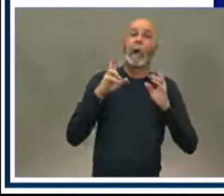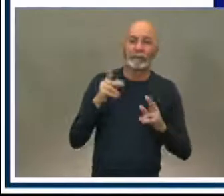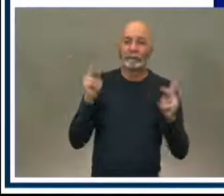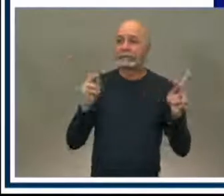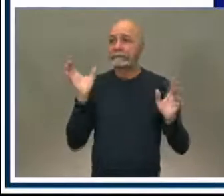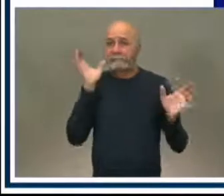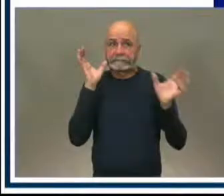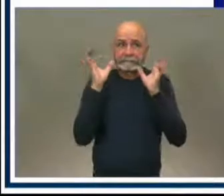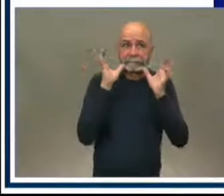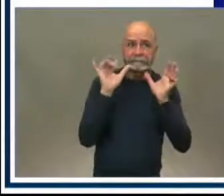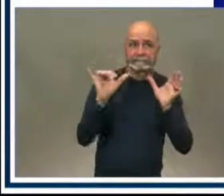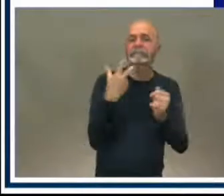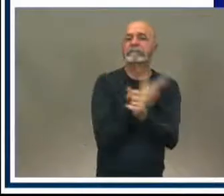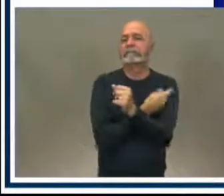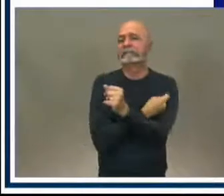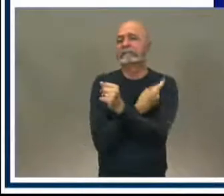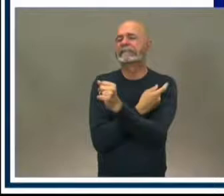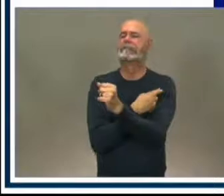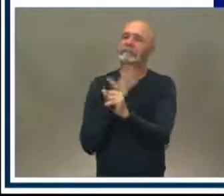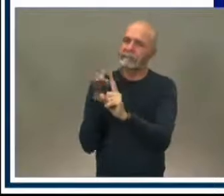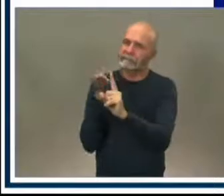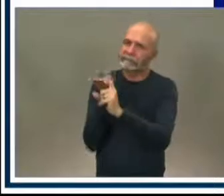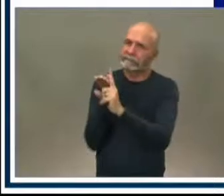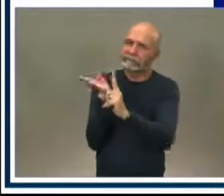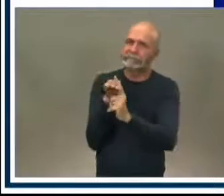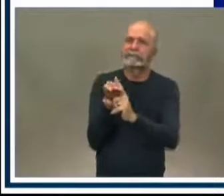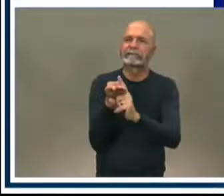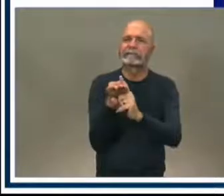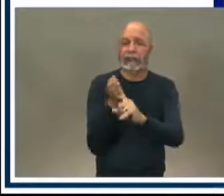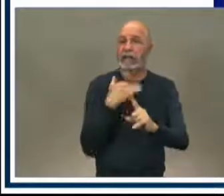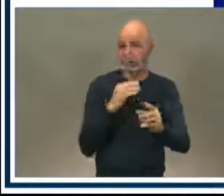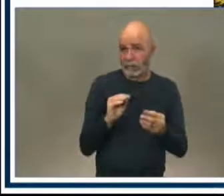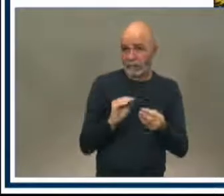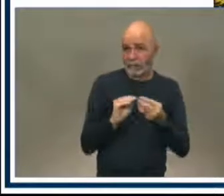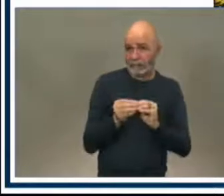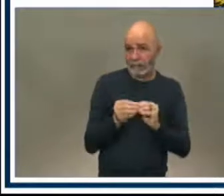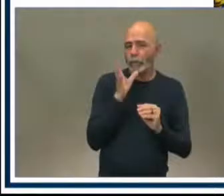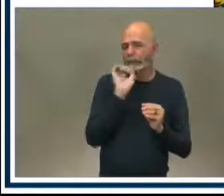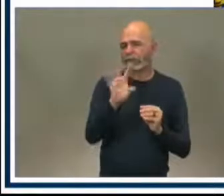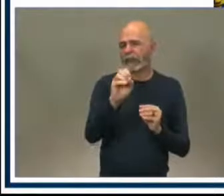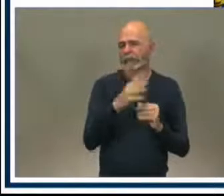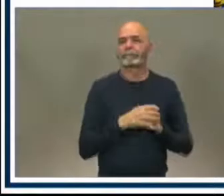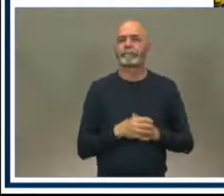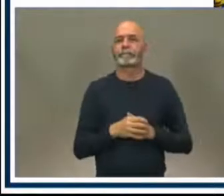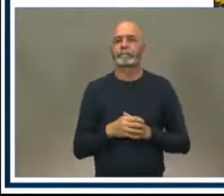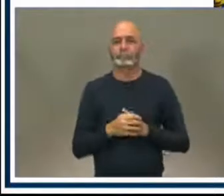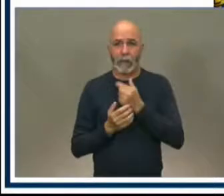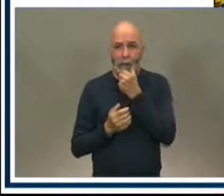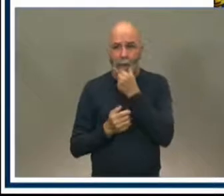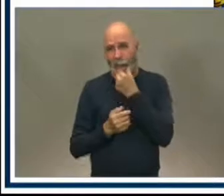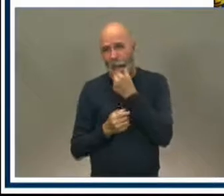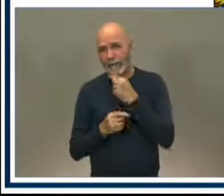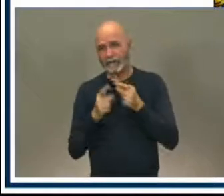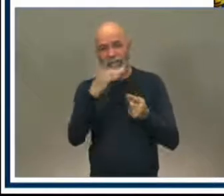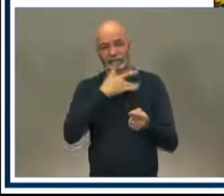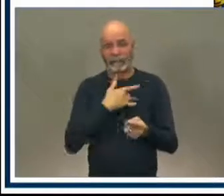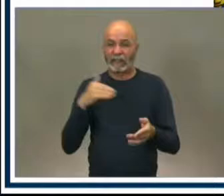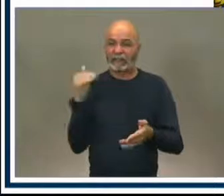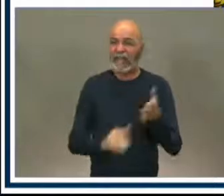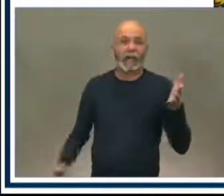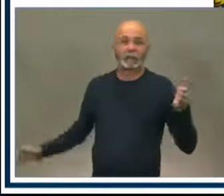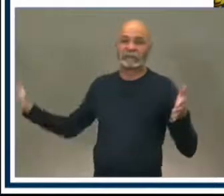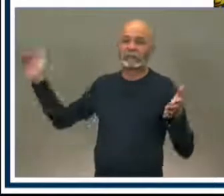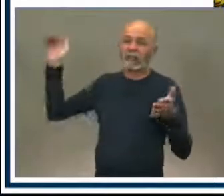we'll try to get you, if we have more numbers, we'll try to get those to you. But it's likely we're looking at still thousands of people. Yeah, could be. Easily could be,